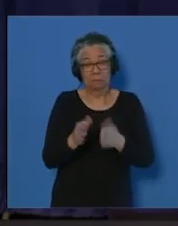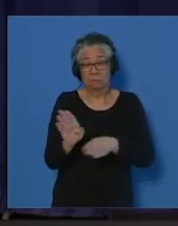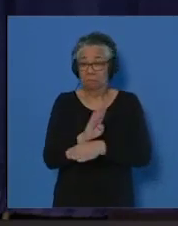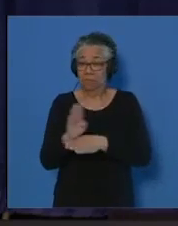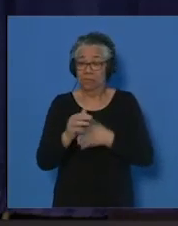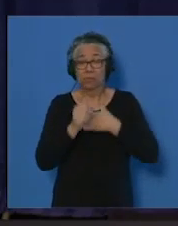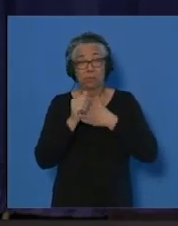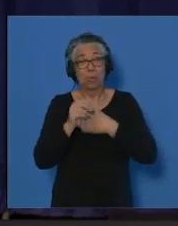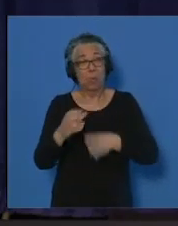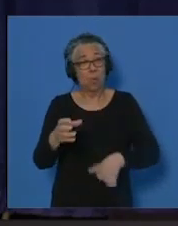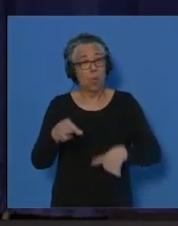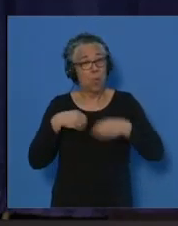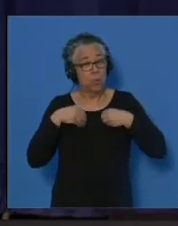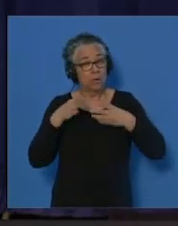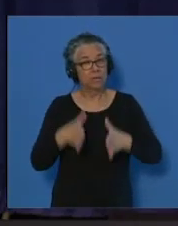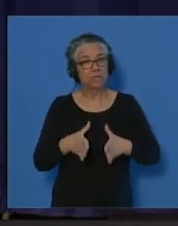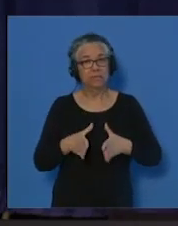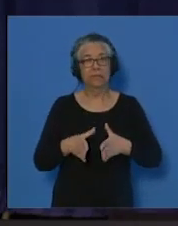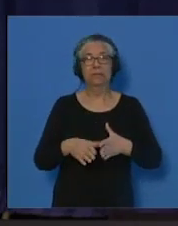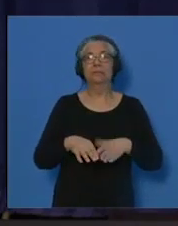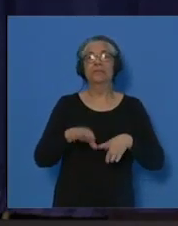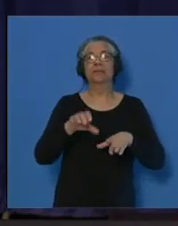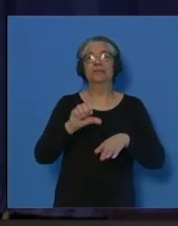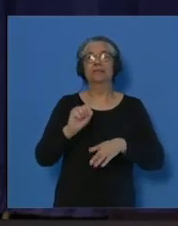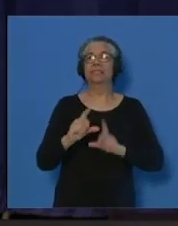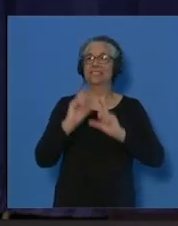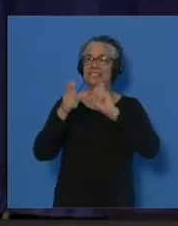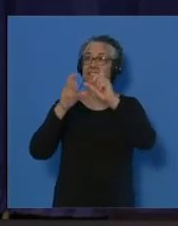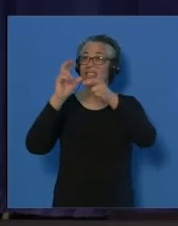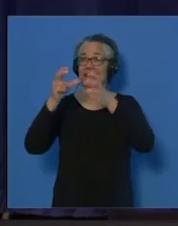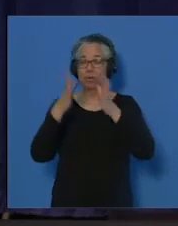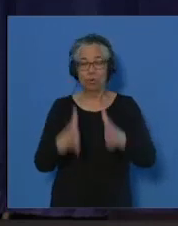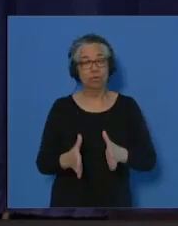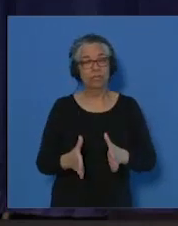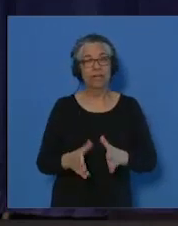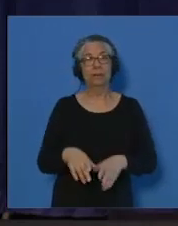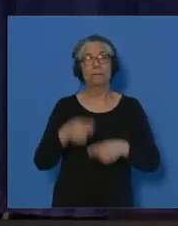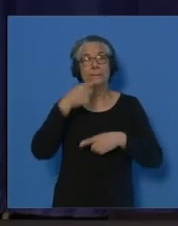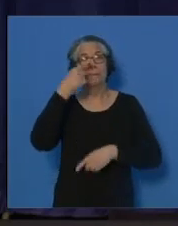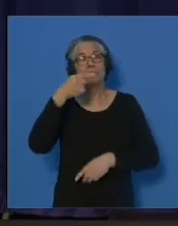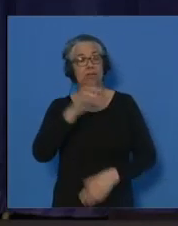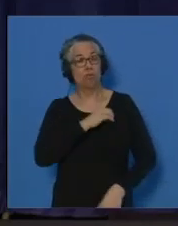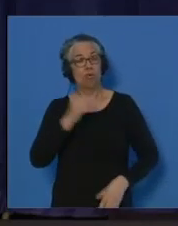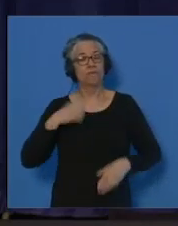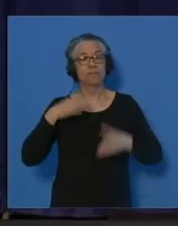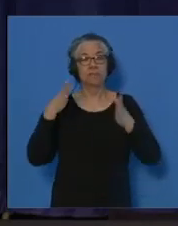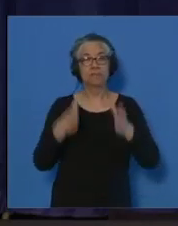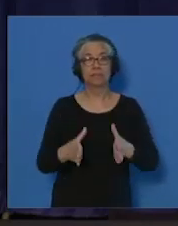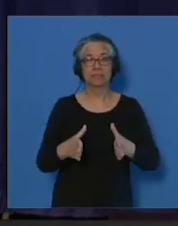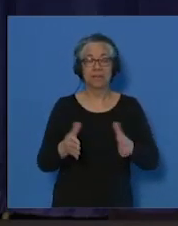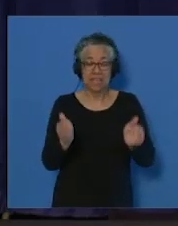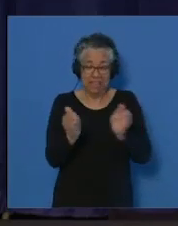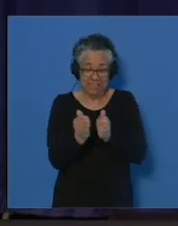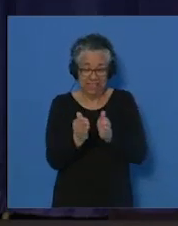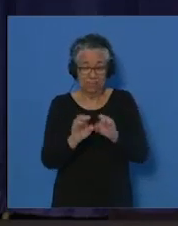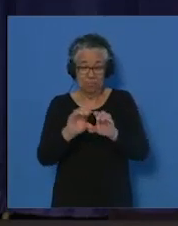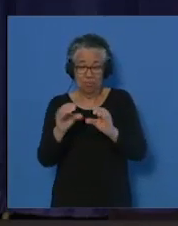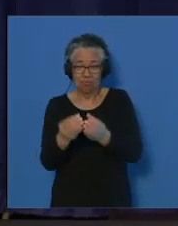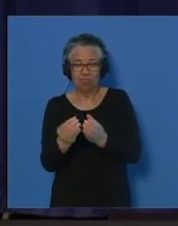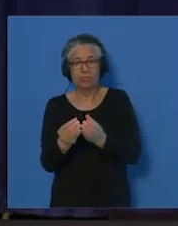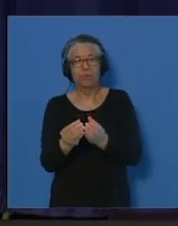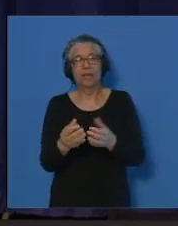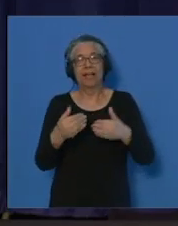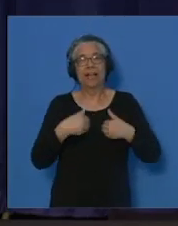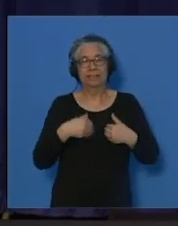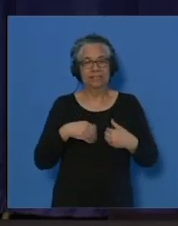associations, key individual stakeholders, and public officers. Subcommittees are anticipated to have an industry